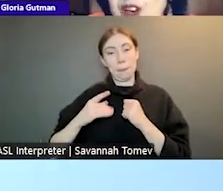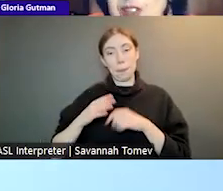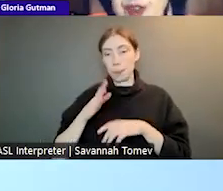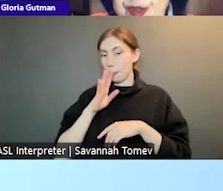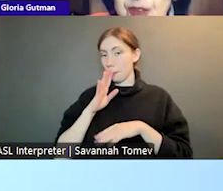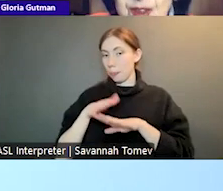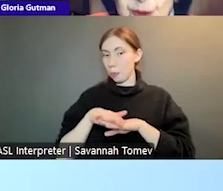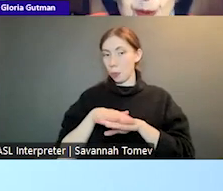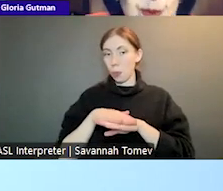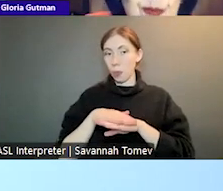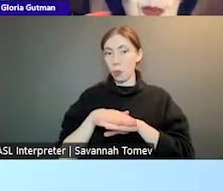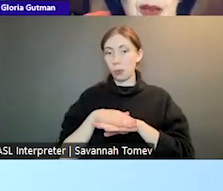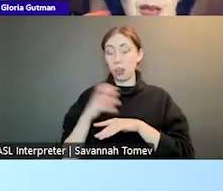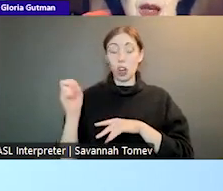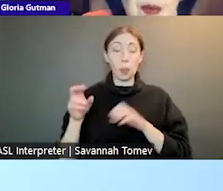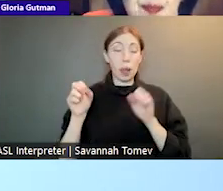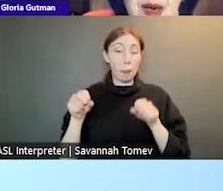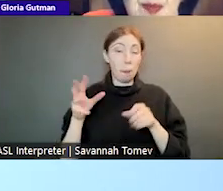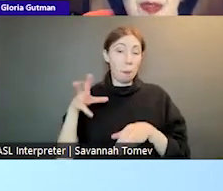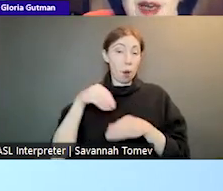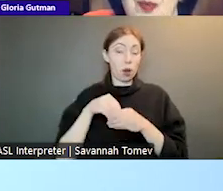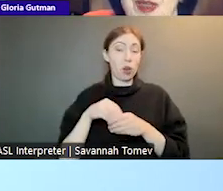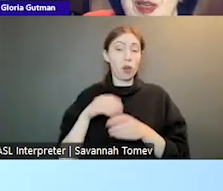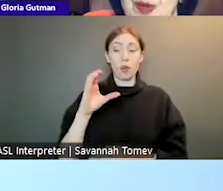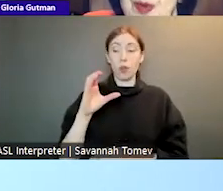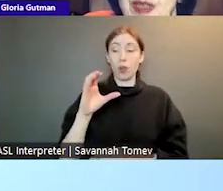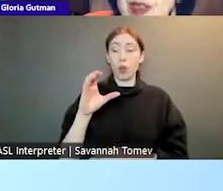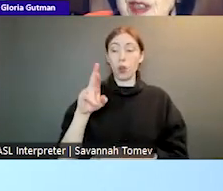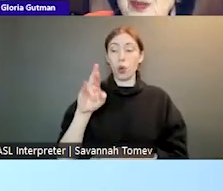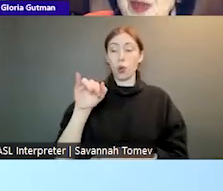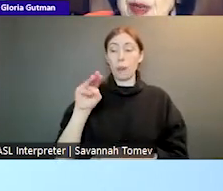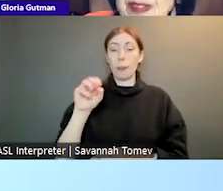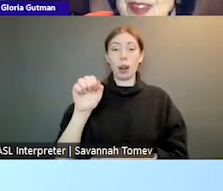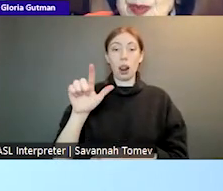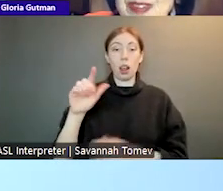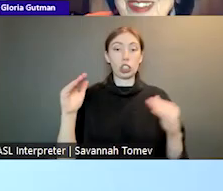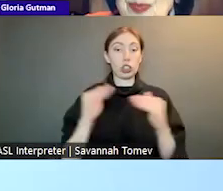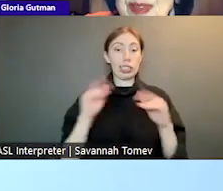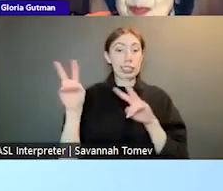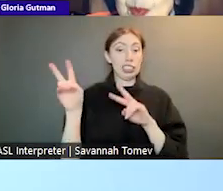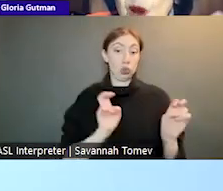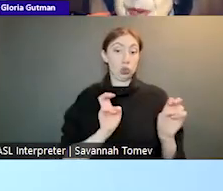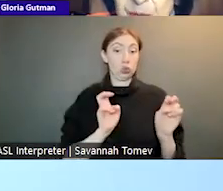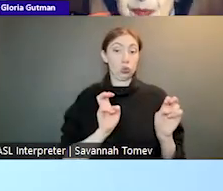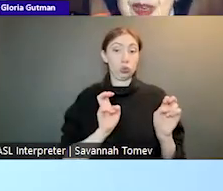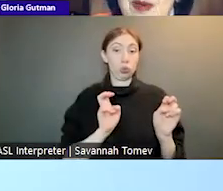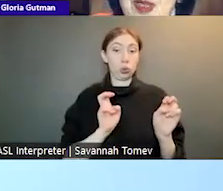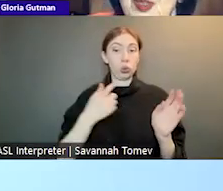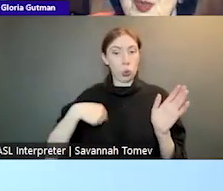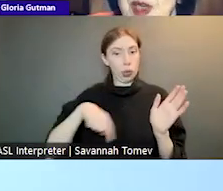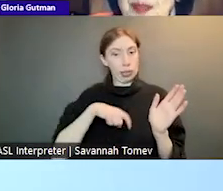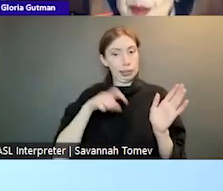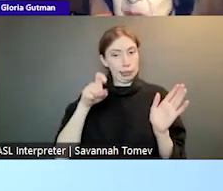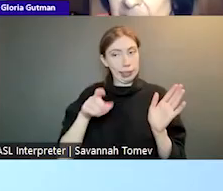criminal justice issues, but that we really need to be broader,